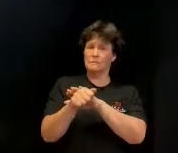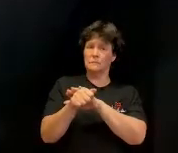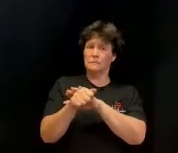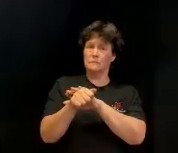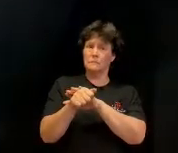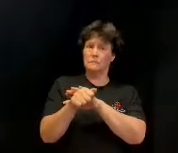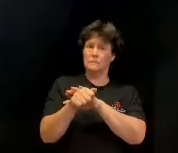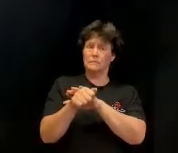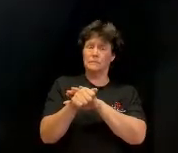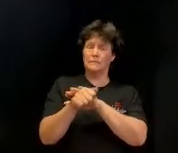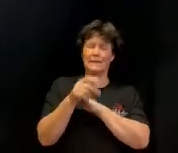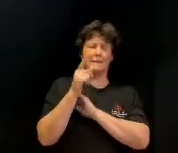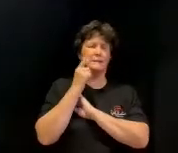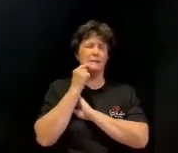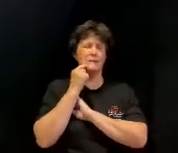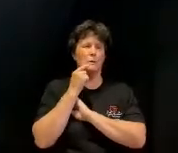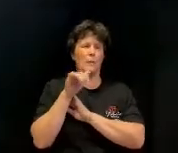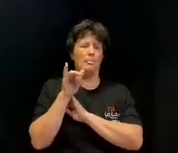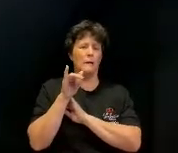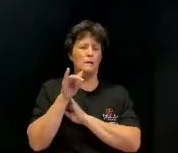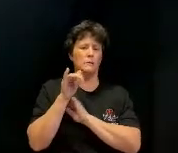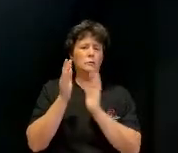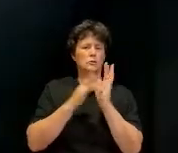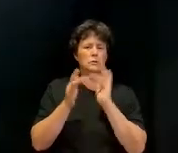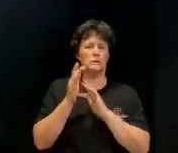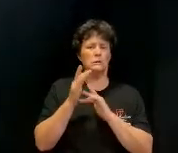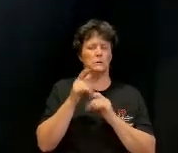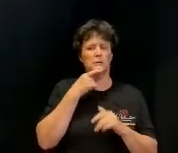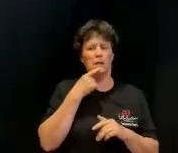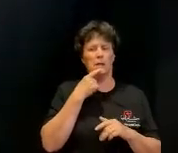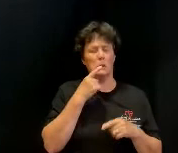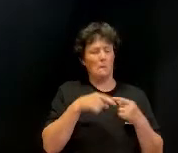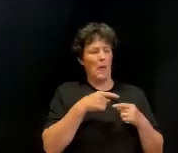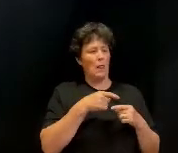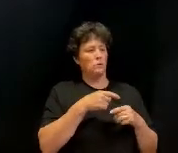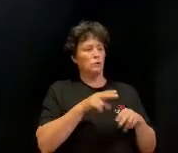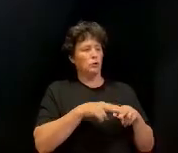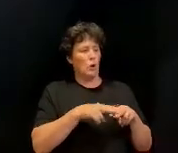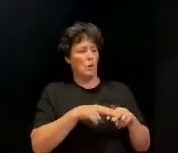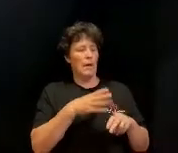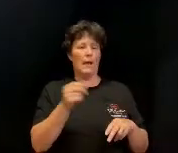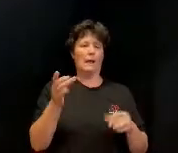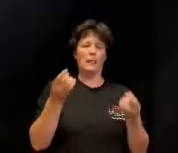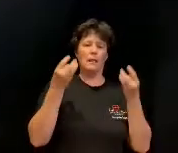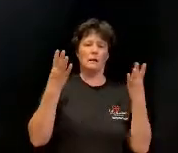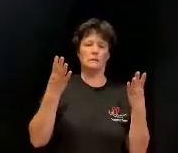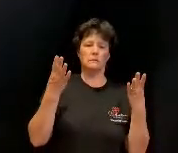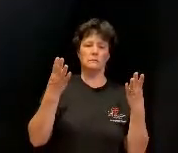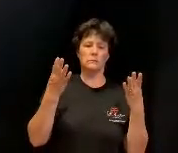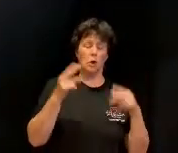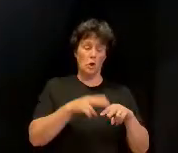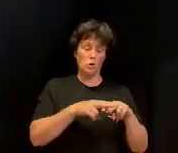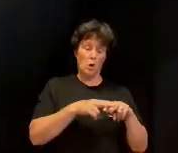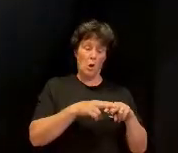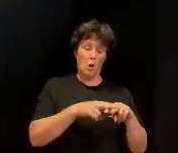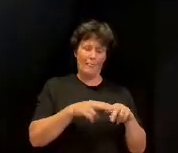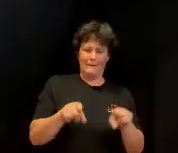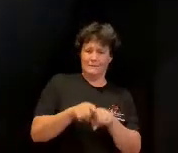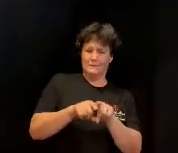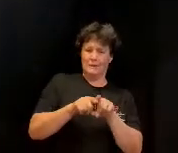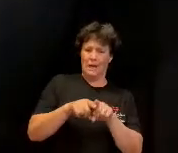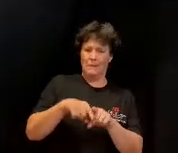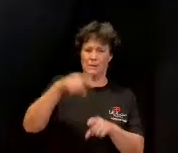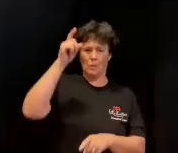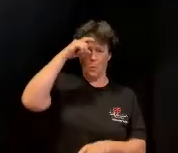But it's interesting that Jesus talks about salt, then he talks about light. Salt is also a metaphor for wisdom. And being